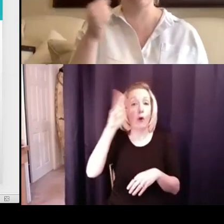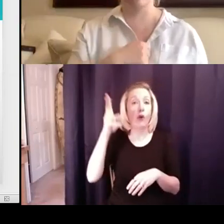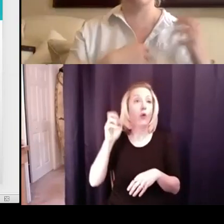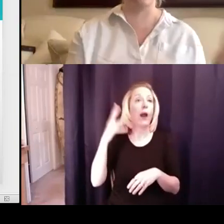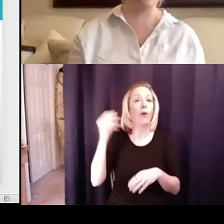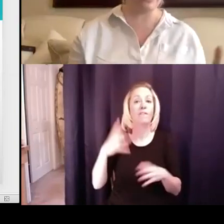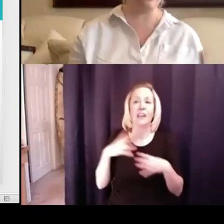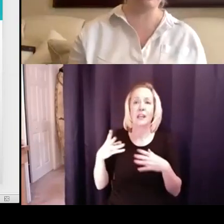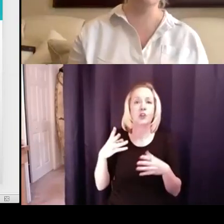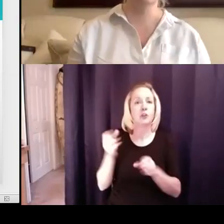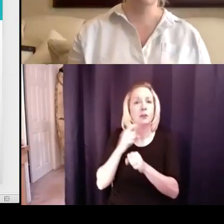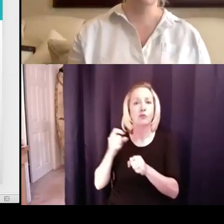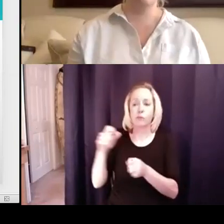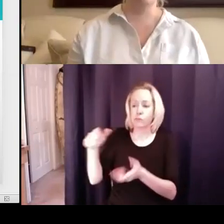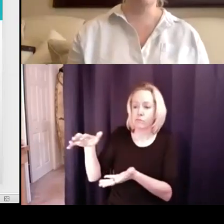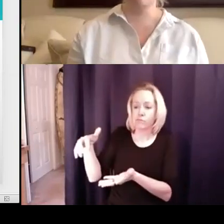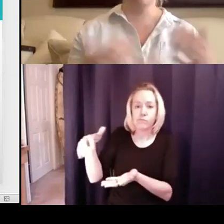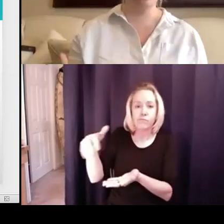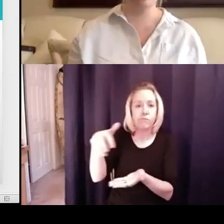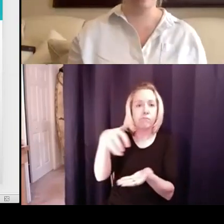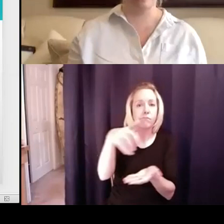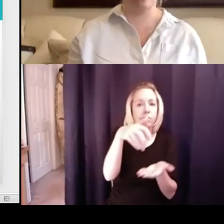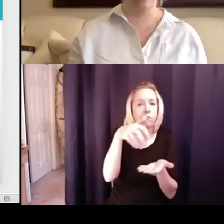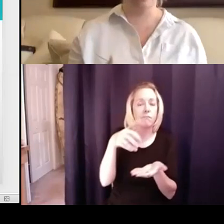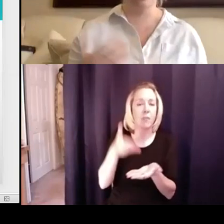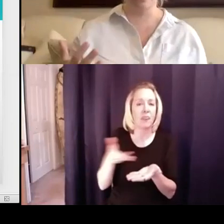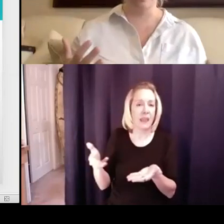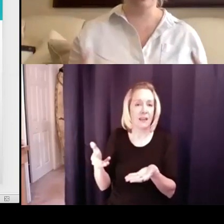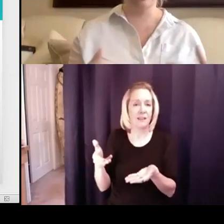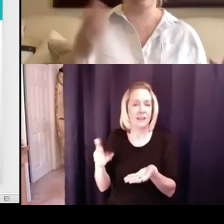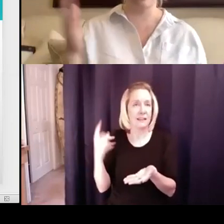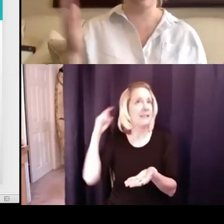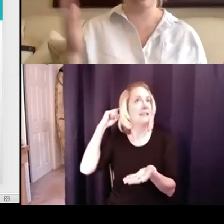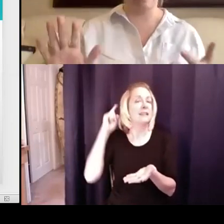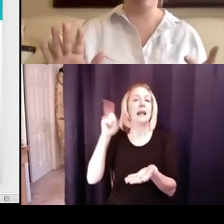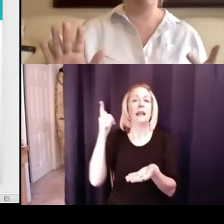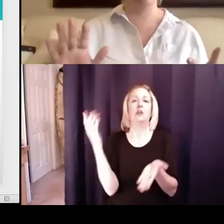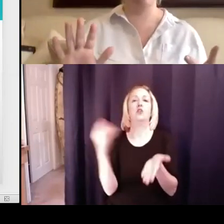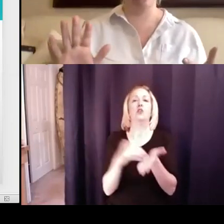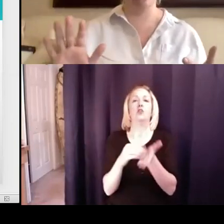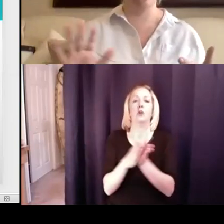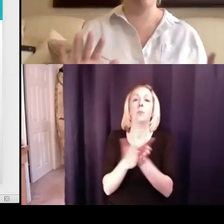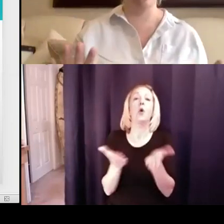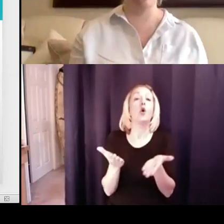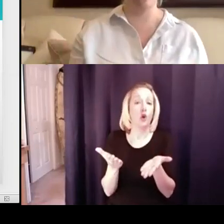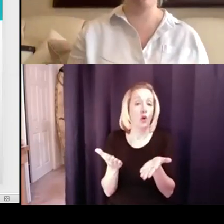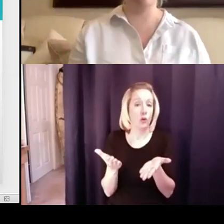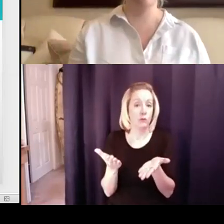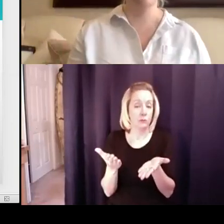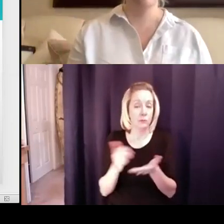some grass or flower, whatever it is that you're doing that you want to then be able to put into the book